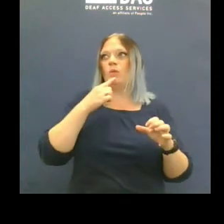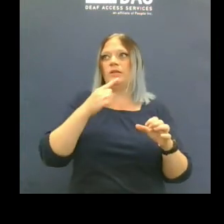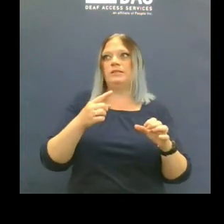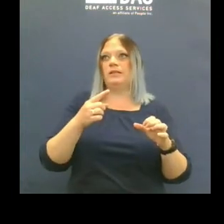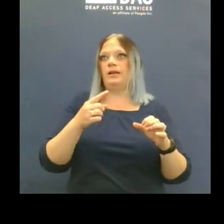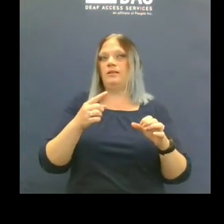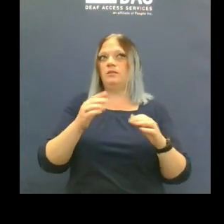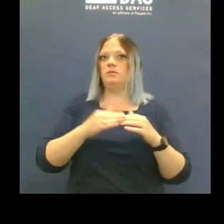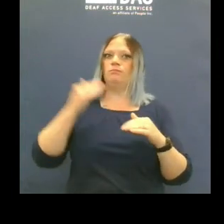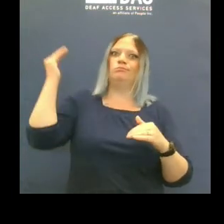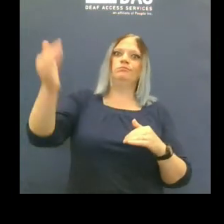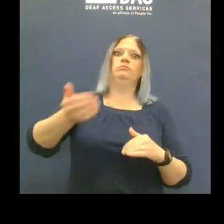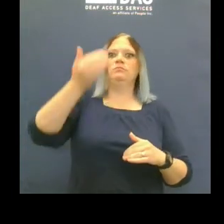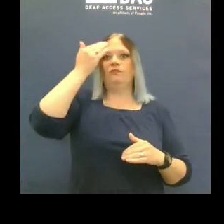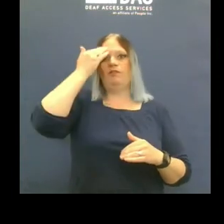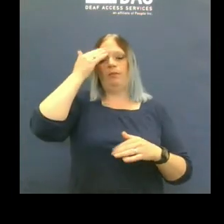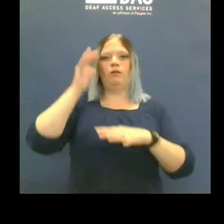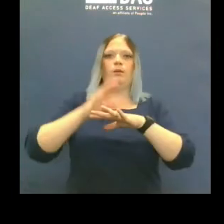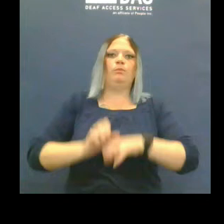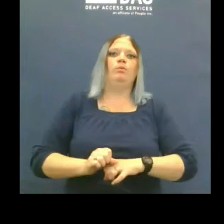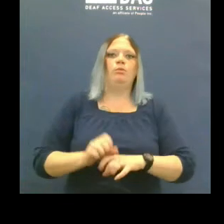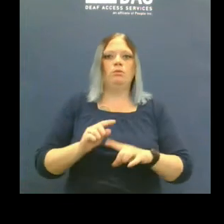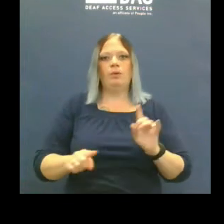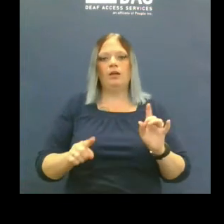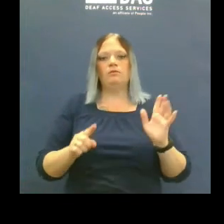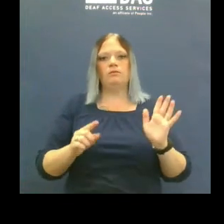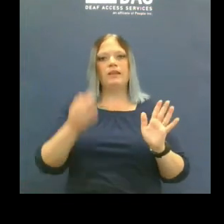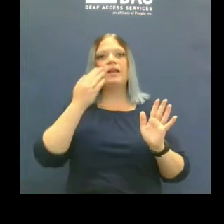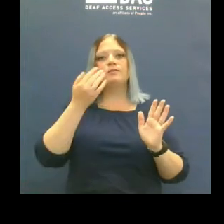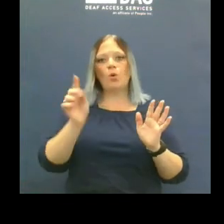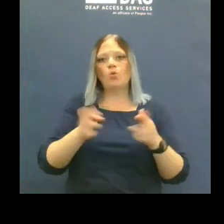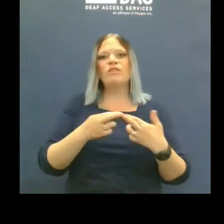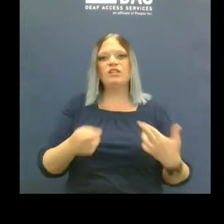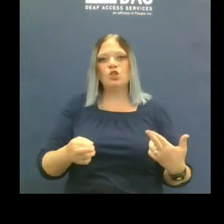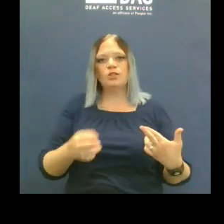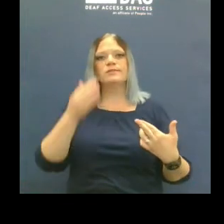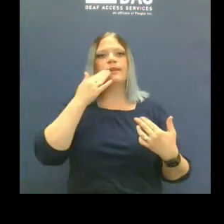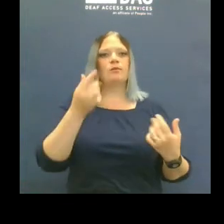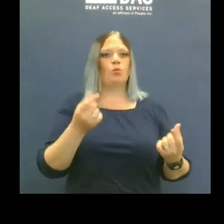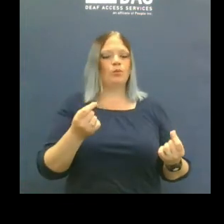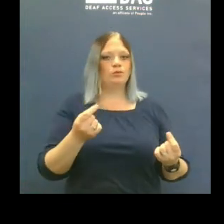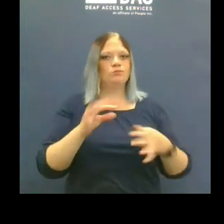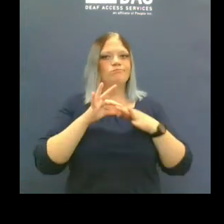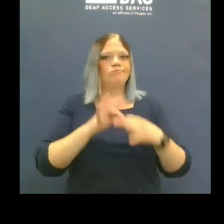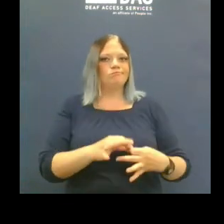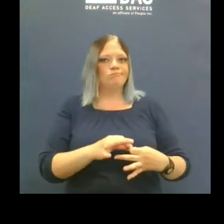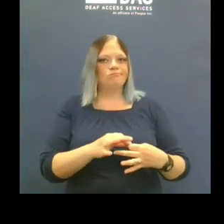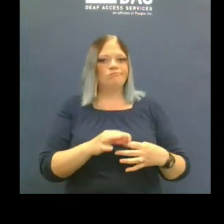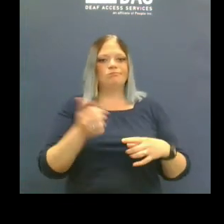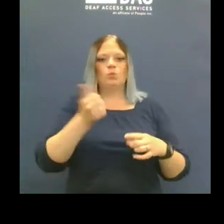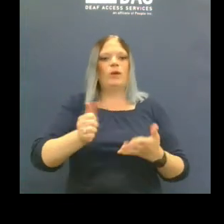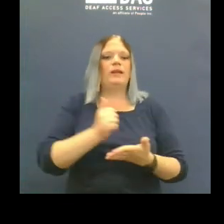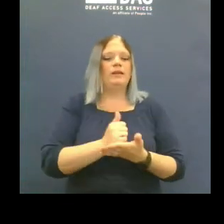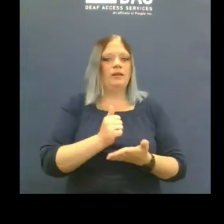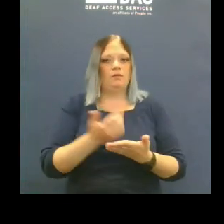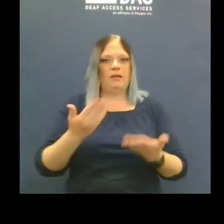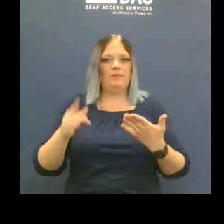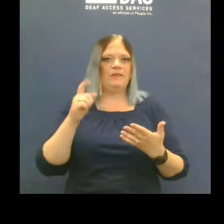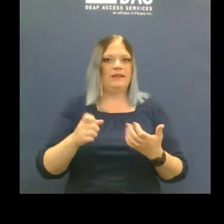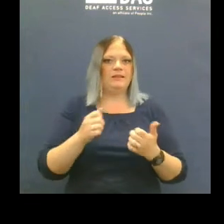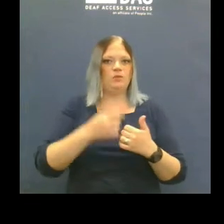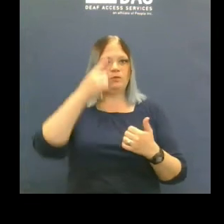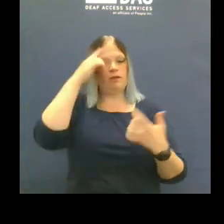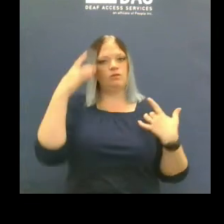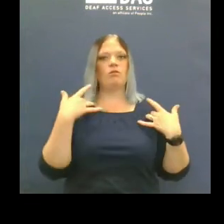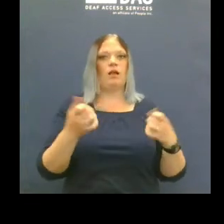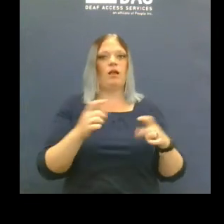overly familiar with these things, but certainly they know where the resources are, they know where to go with regards to any help that they might need with mental health.